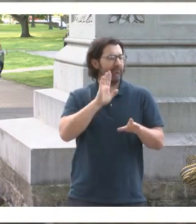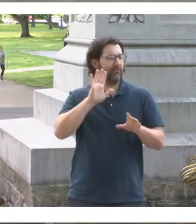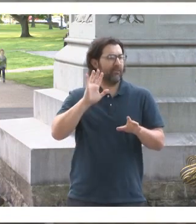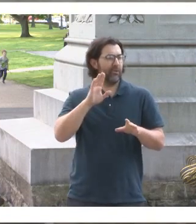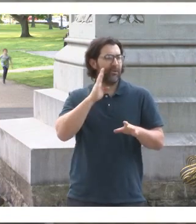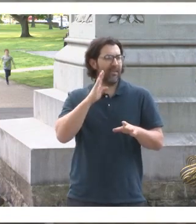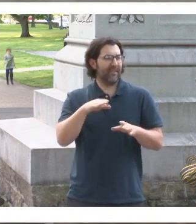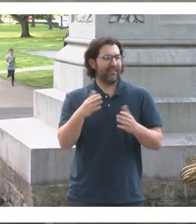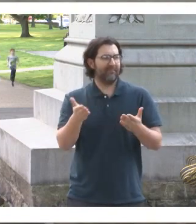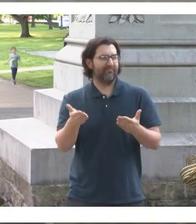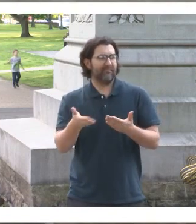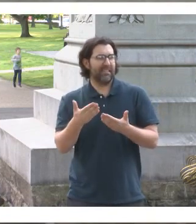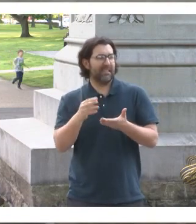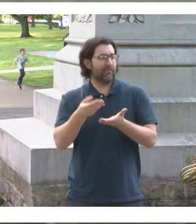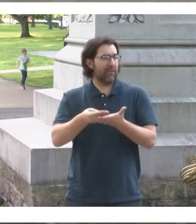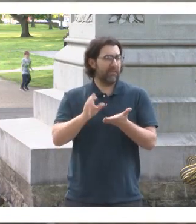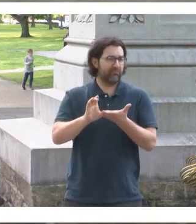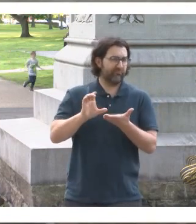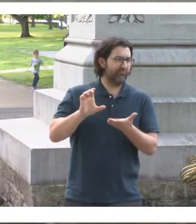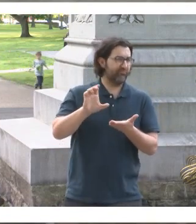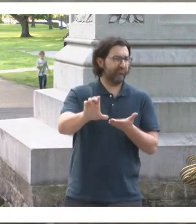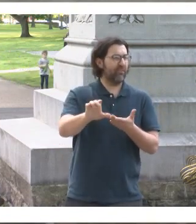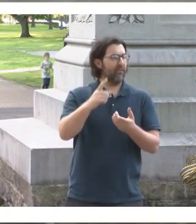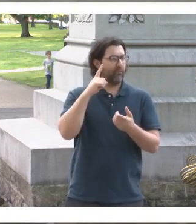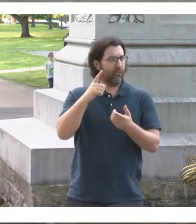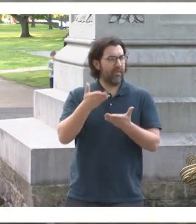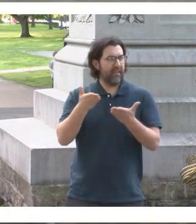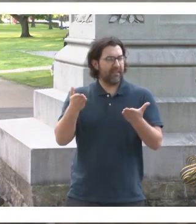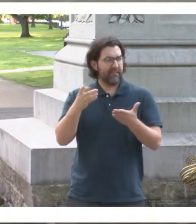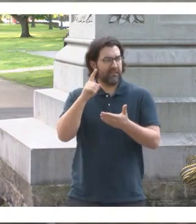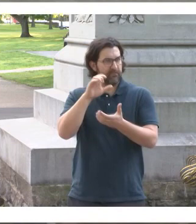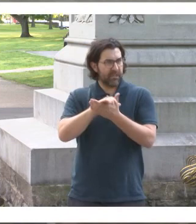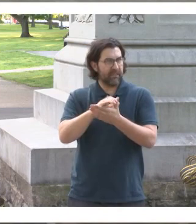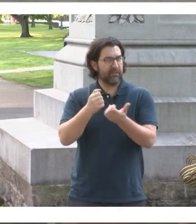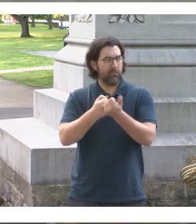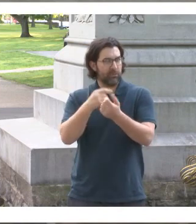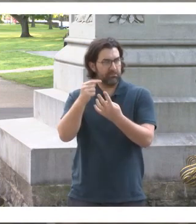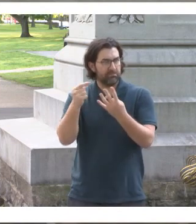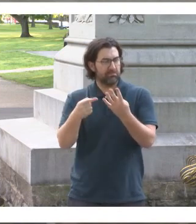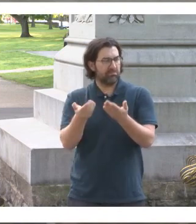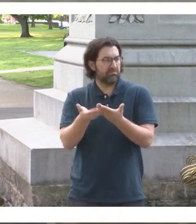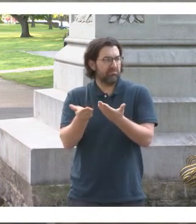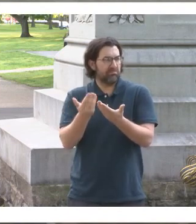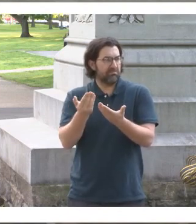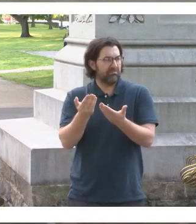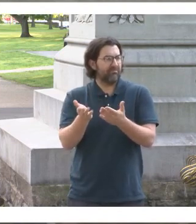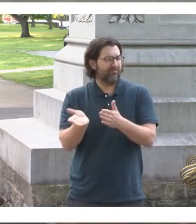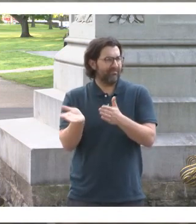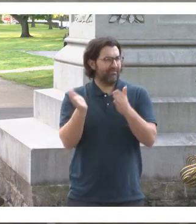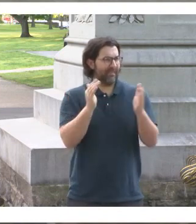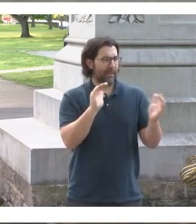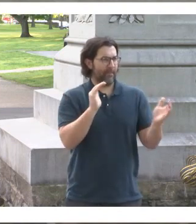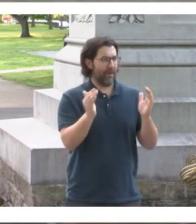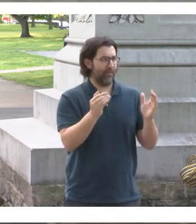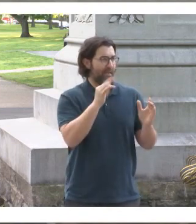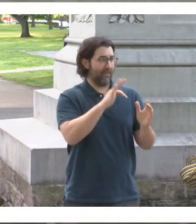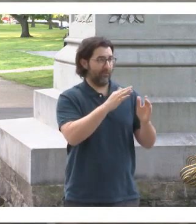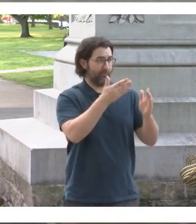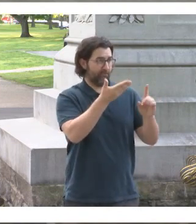to be able to invest money in the projects that you believe in. That's easy. It's a difference when you're